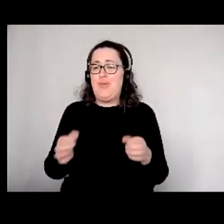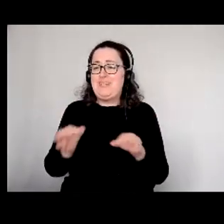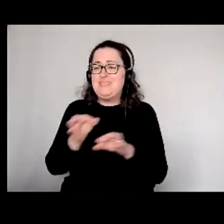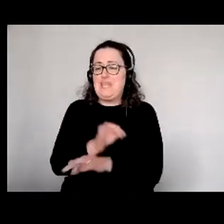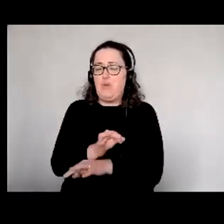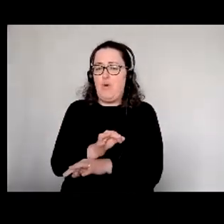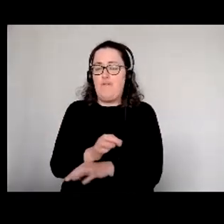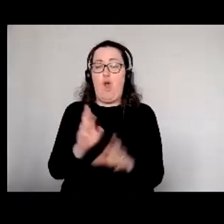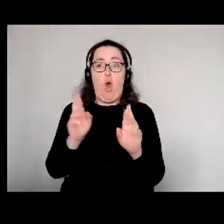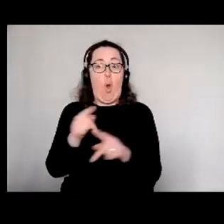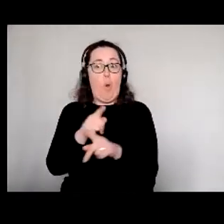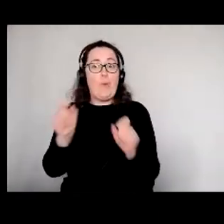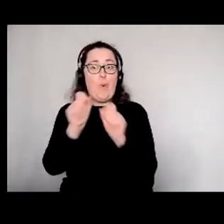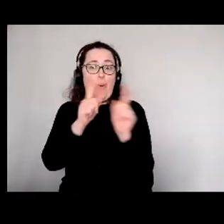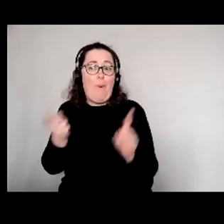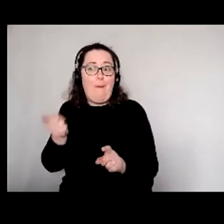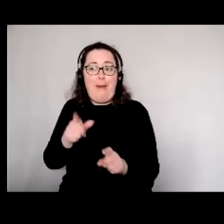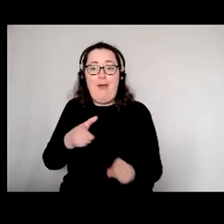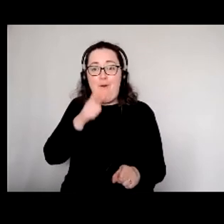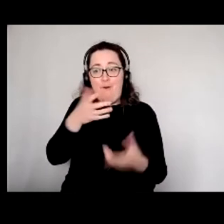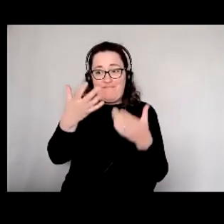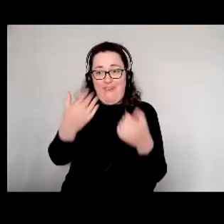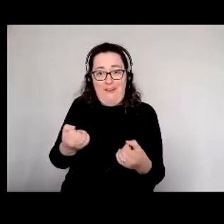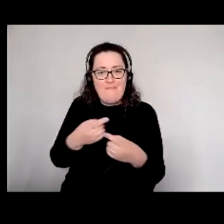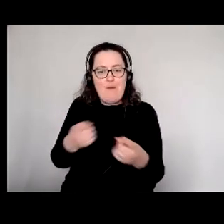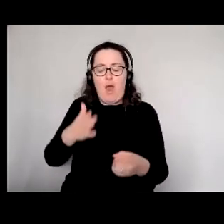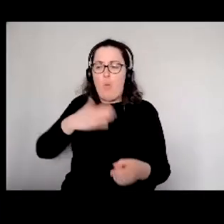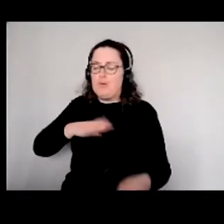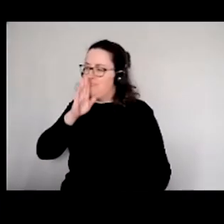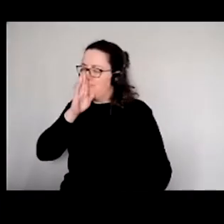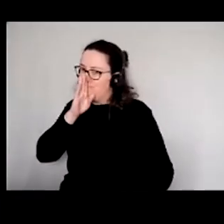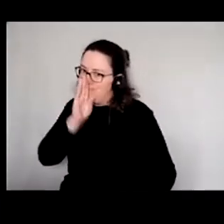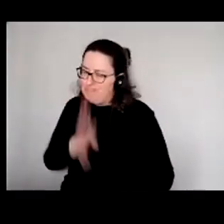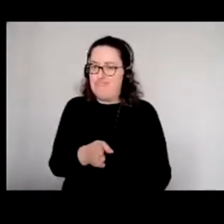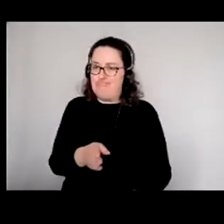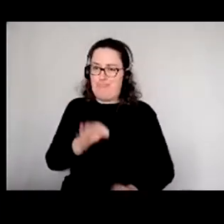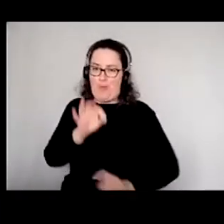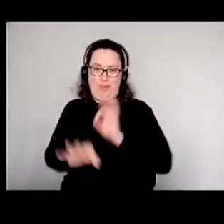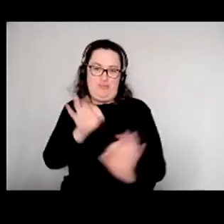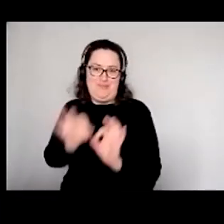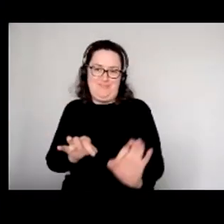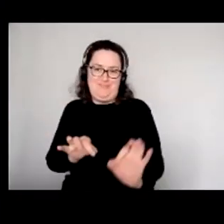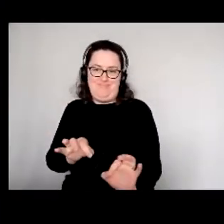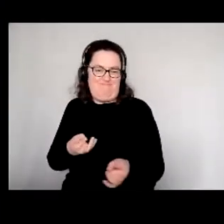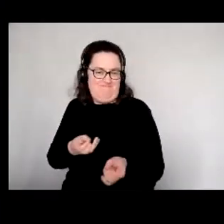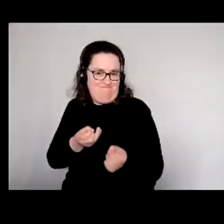hope, everybody's woken up and got back and got coffee, I'd rather just get straight back into the questions.